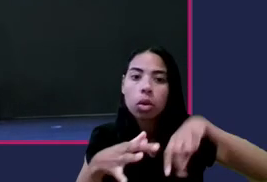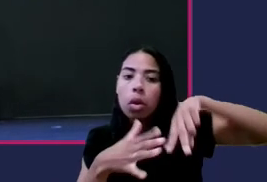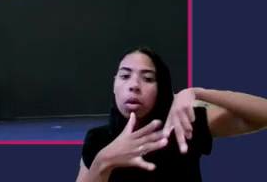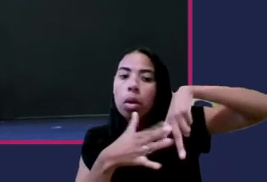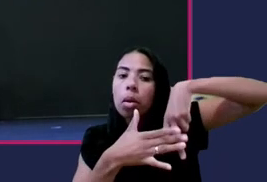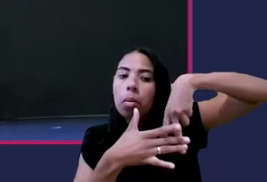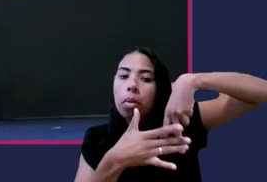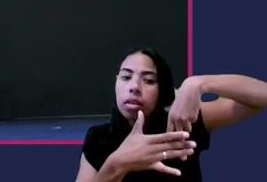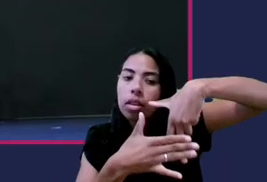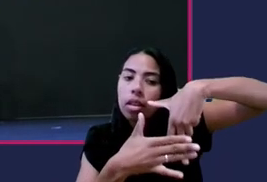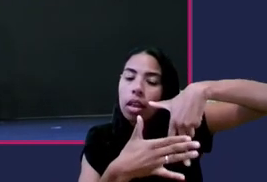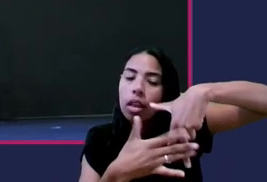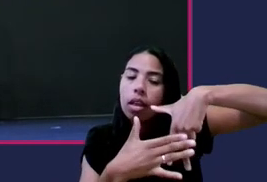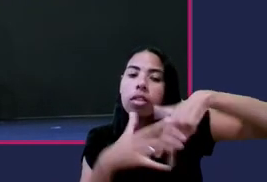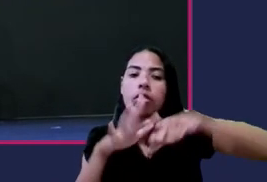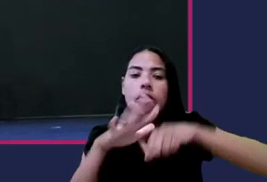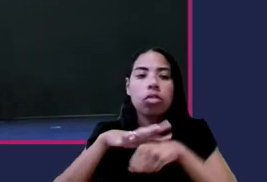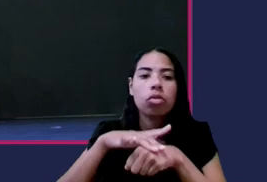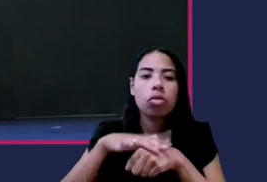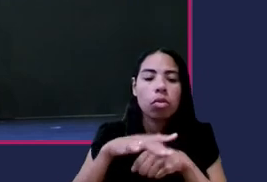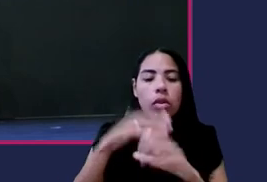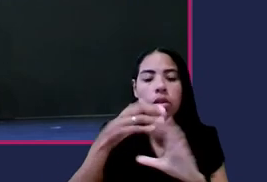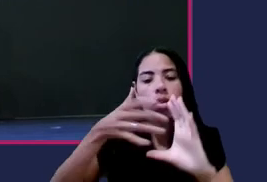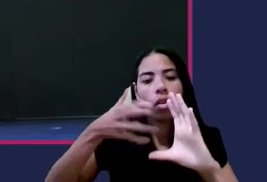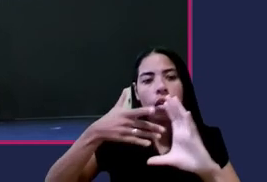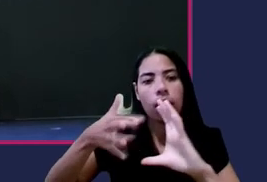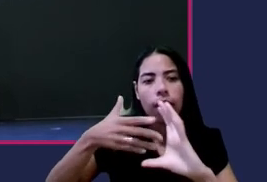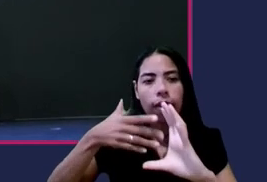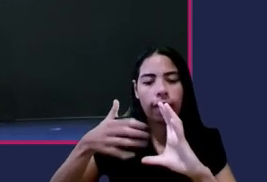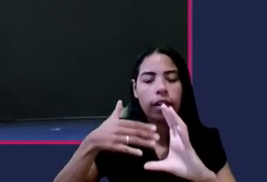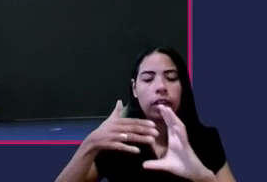early access to rare disease trials.